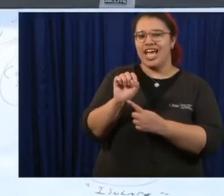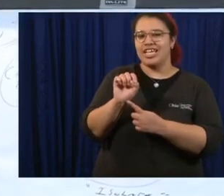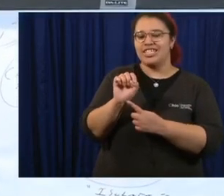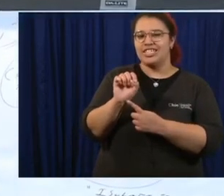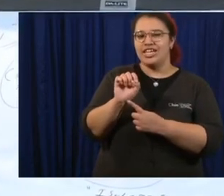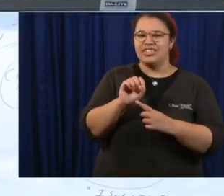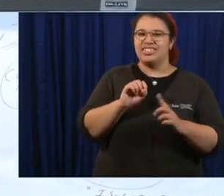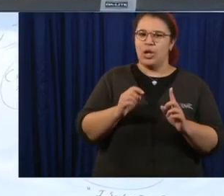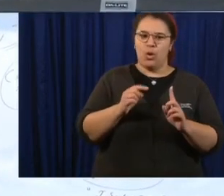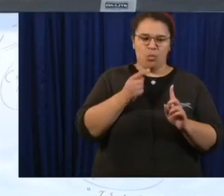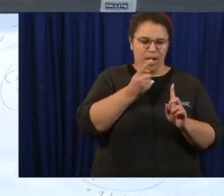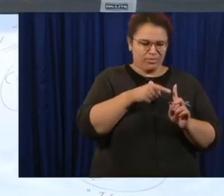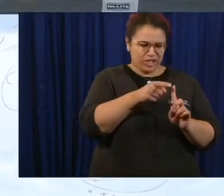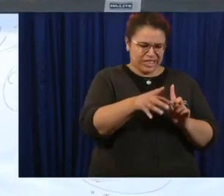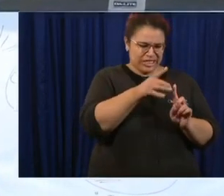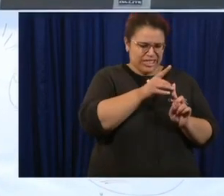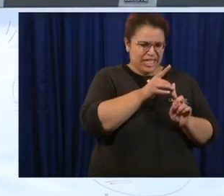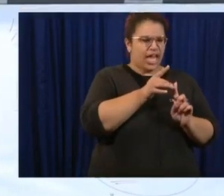testing.